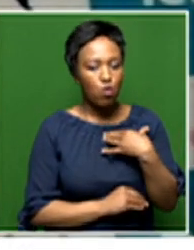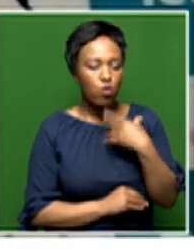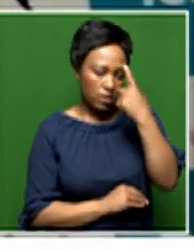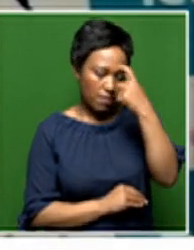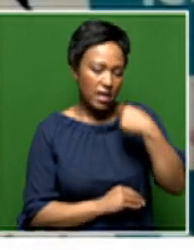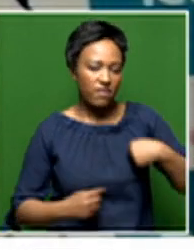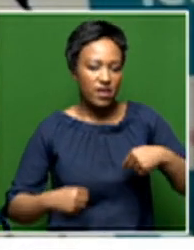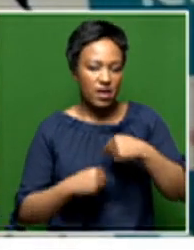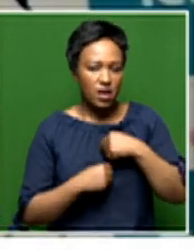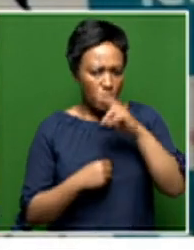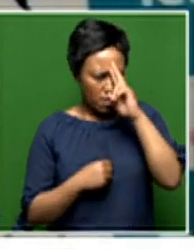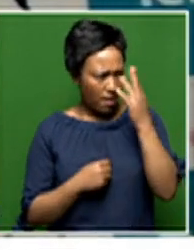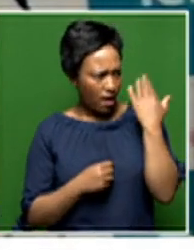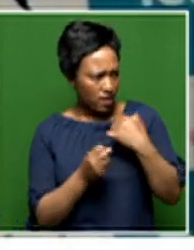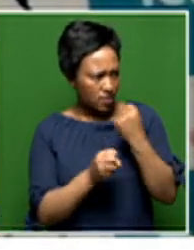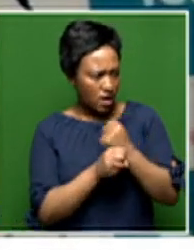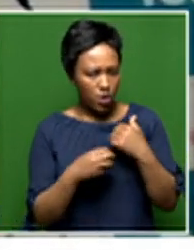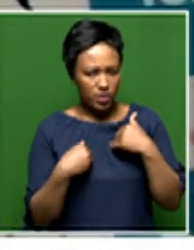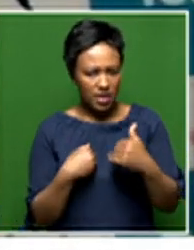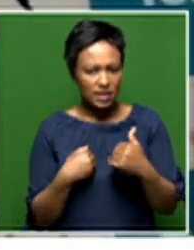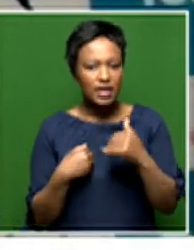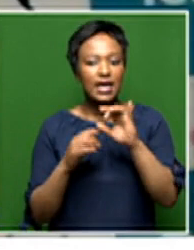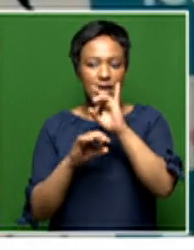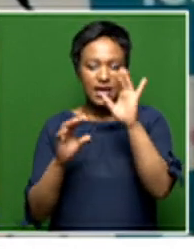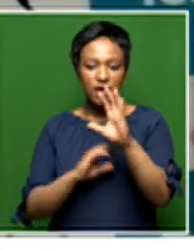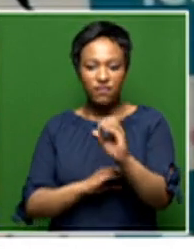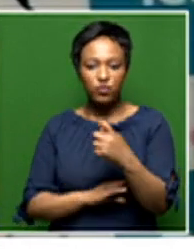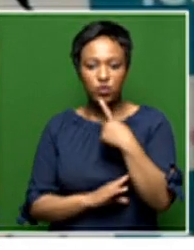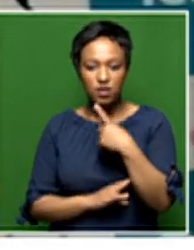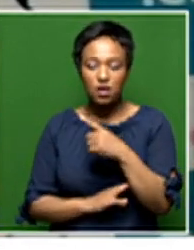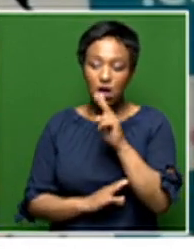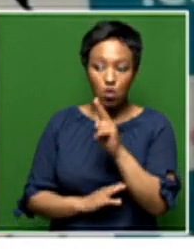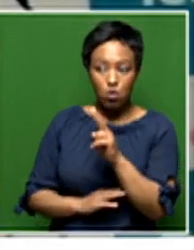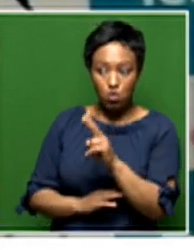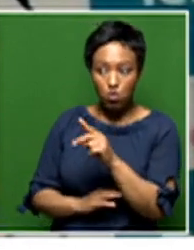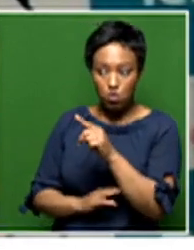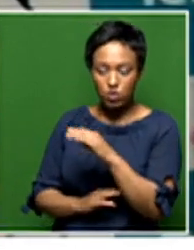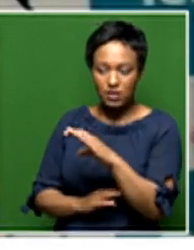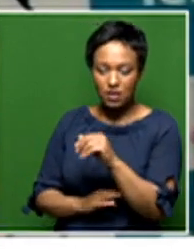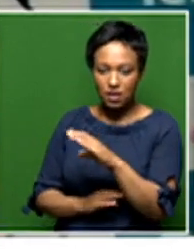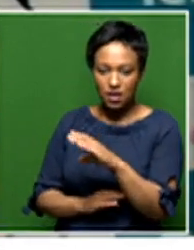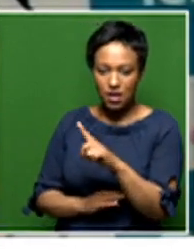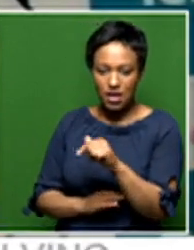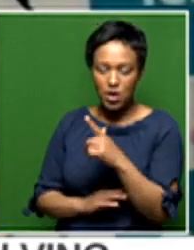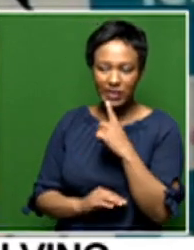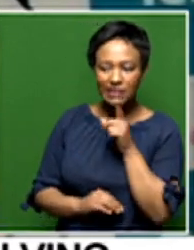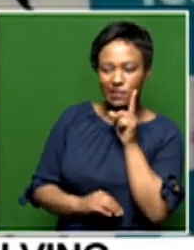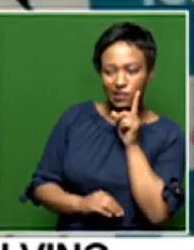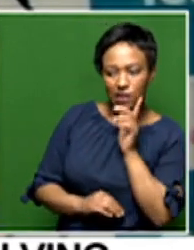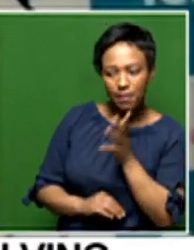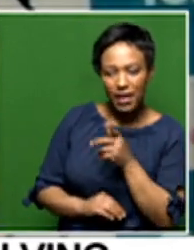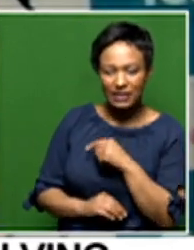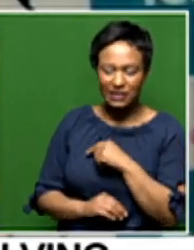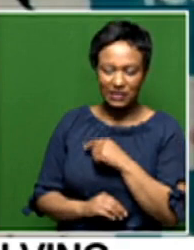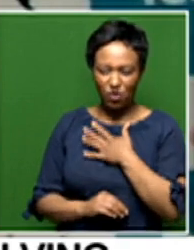when we started with them last year, they said to me, they were very clear to say to me, look, Cecilia, we have to be honest with you. We are testing their waters. And